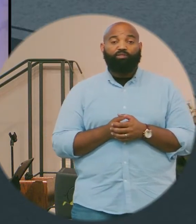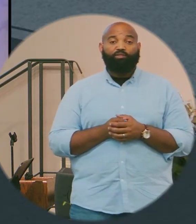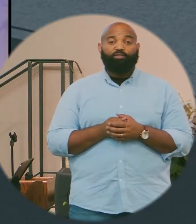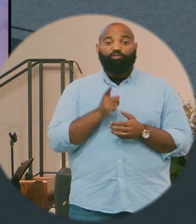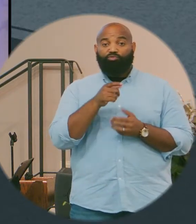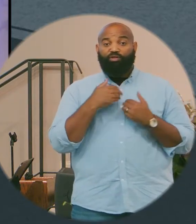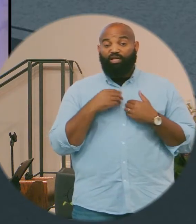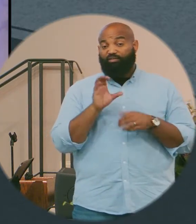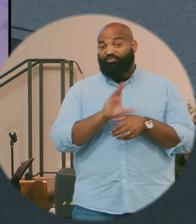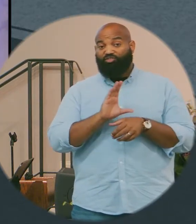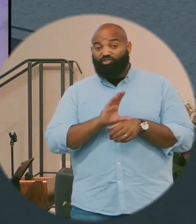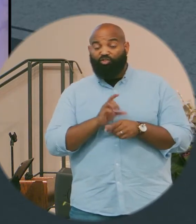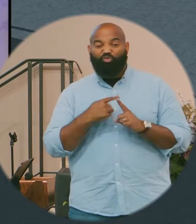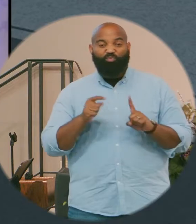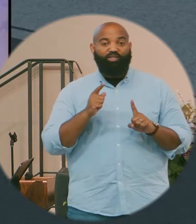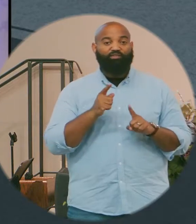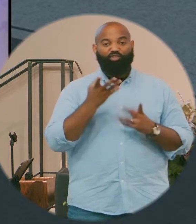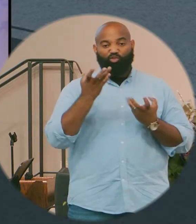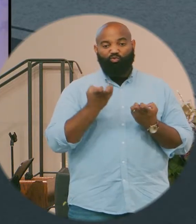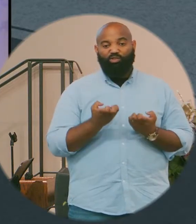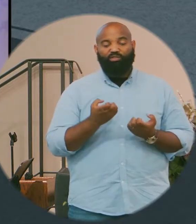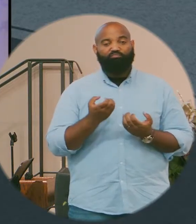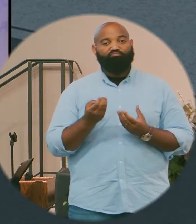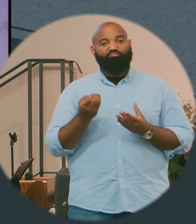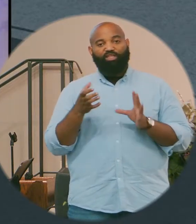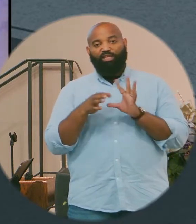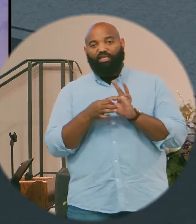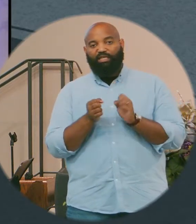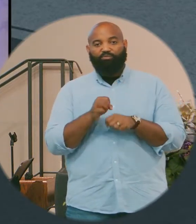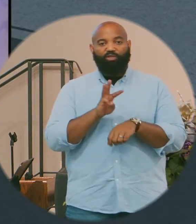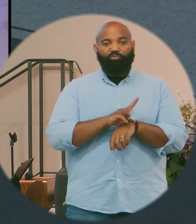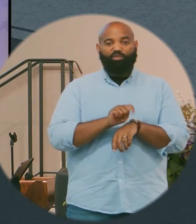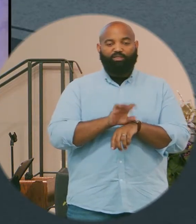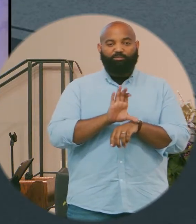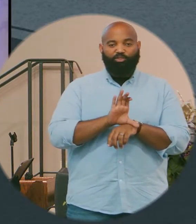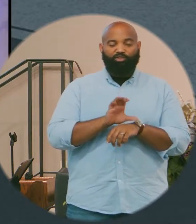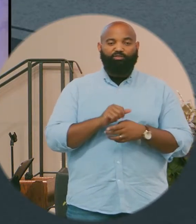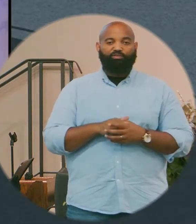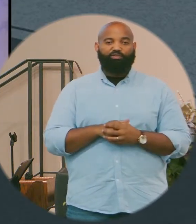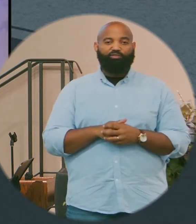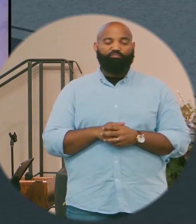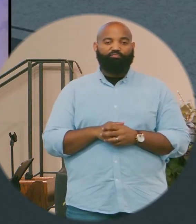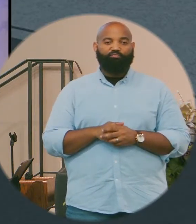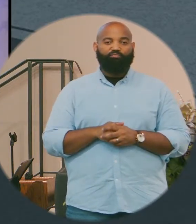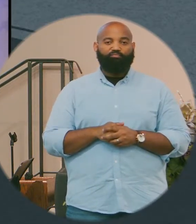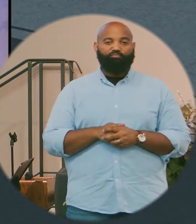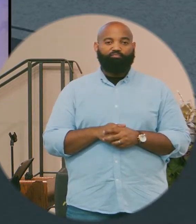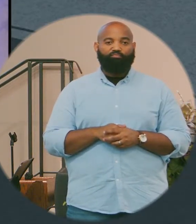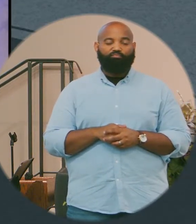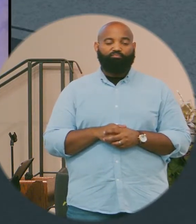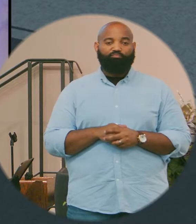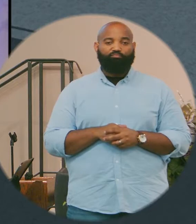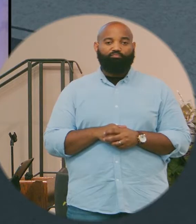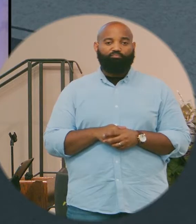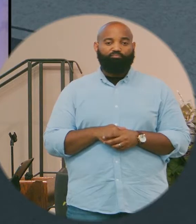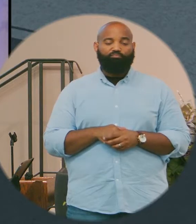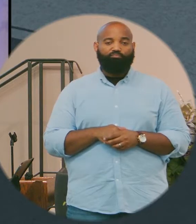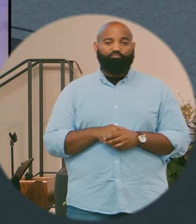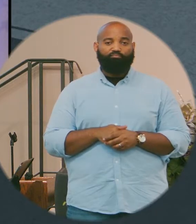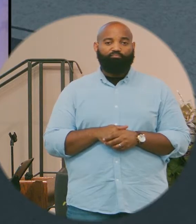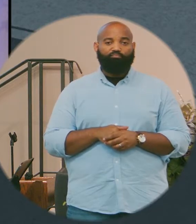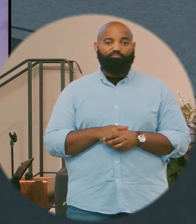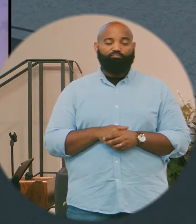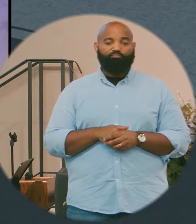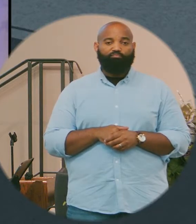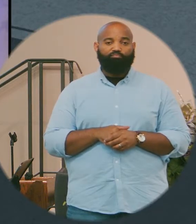another church that the Lord has called you to, but you appreciate and the covering through our structure that